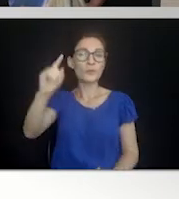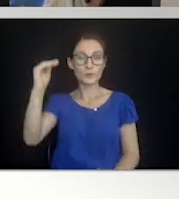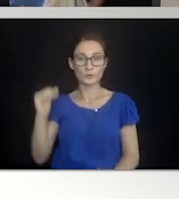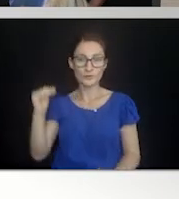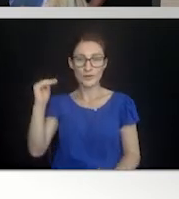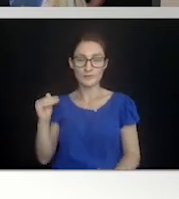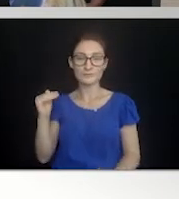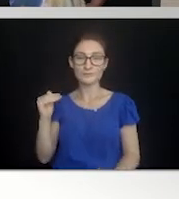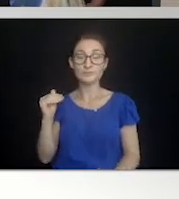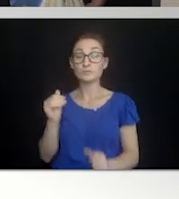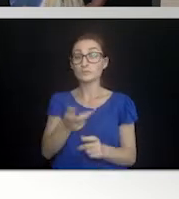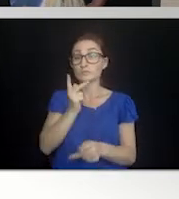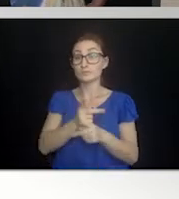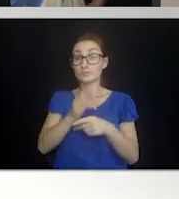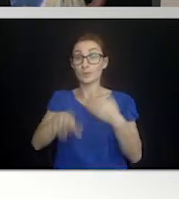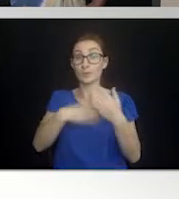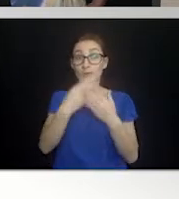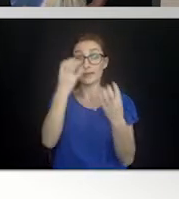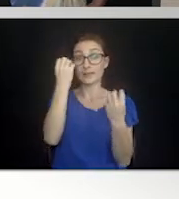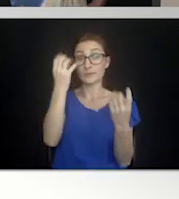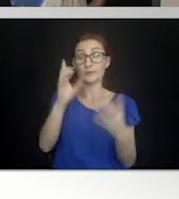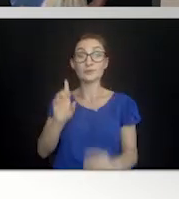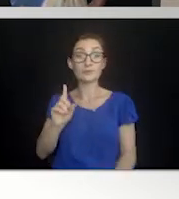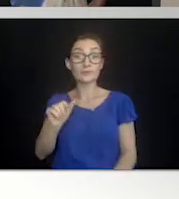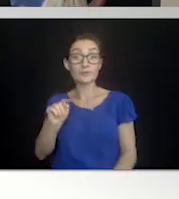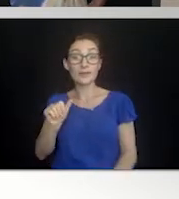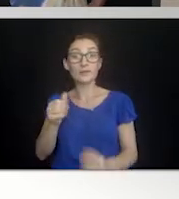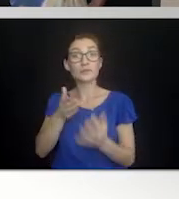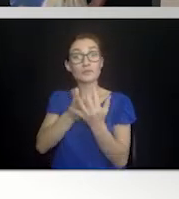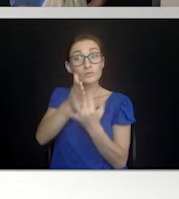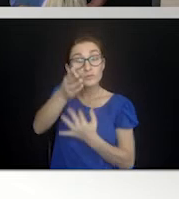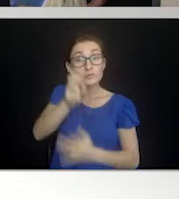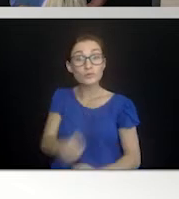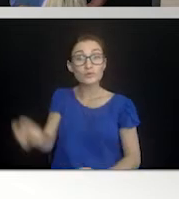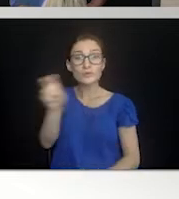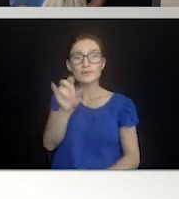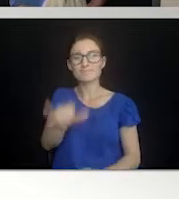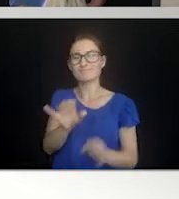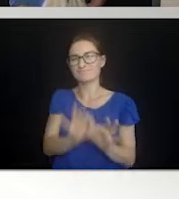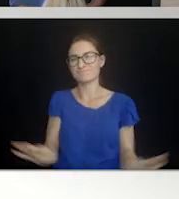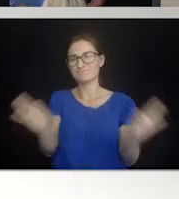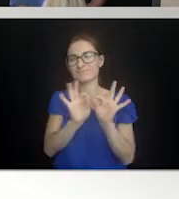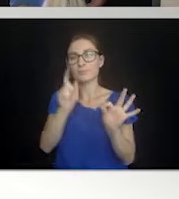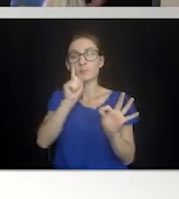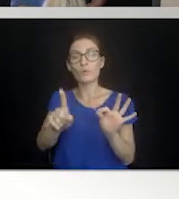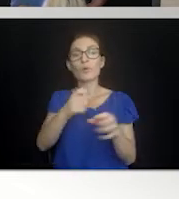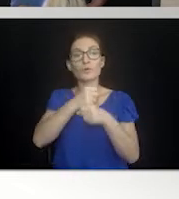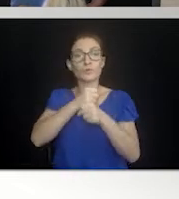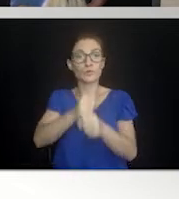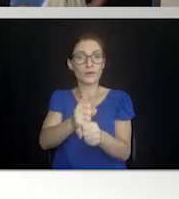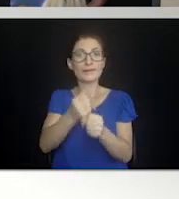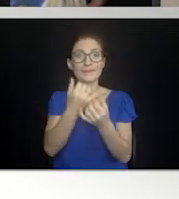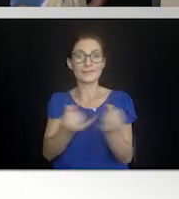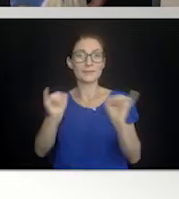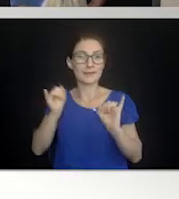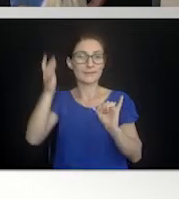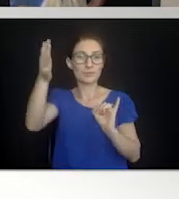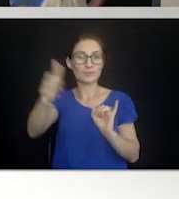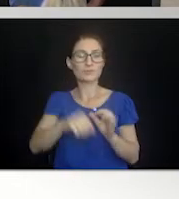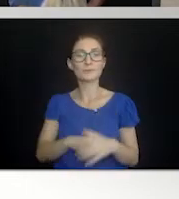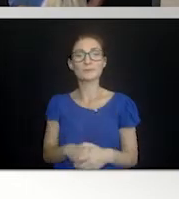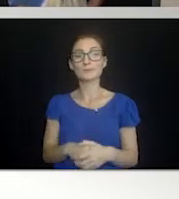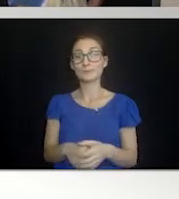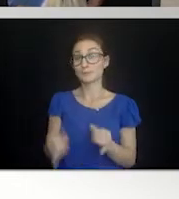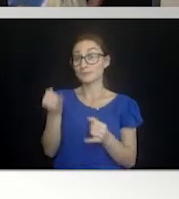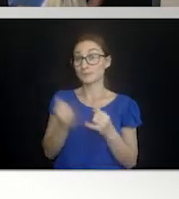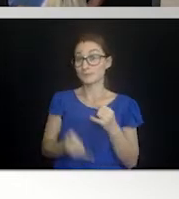So keeping all their information and data during the journey is very, very important for creating that independent future.